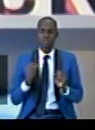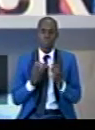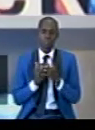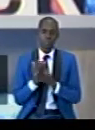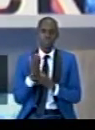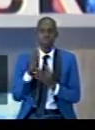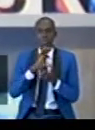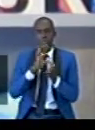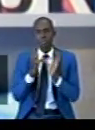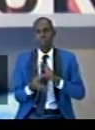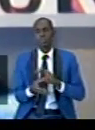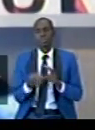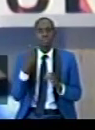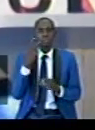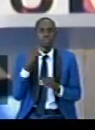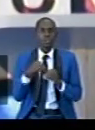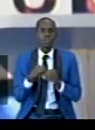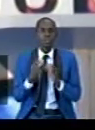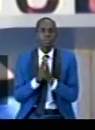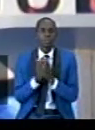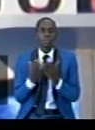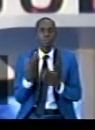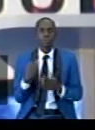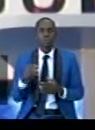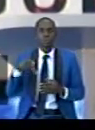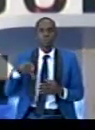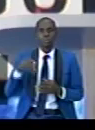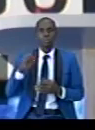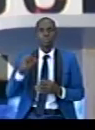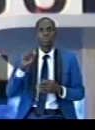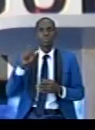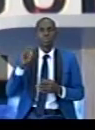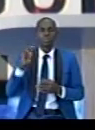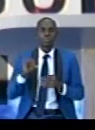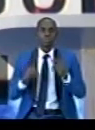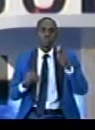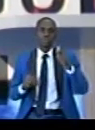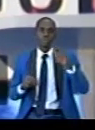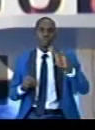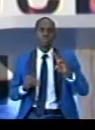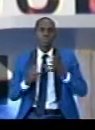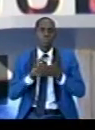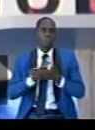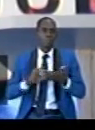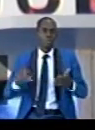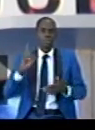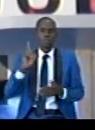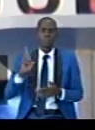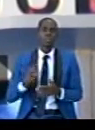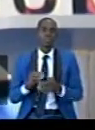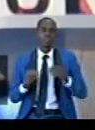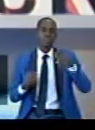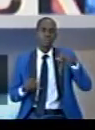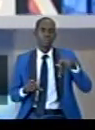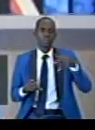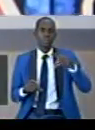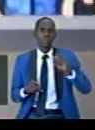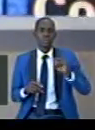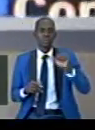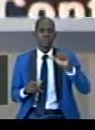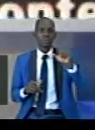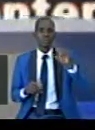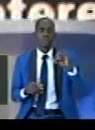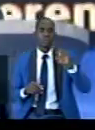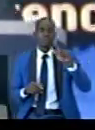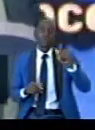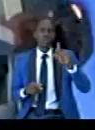conversion. It tells us in Psalm 27, reading from verse 1. In Psalm 27, verse